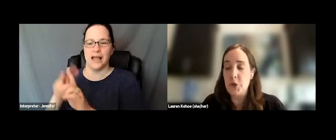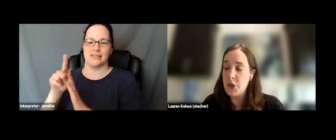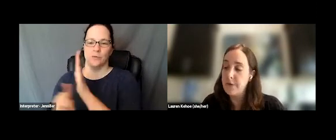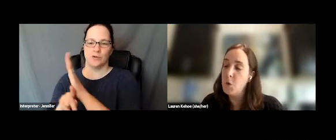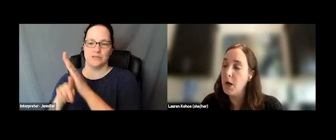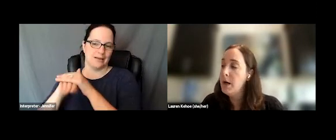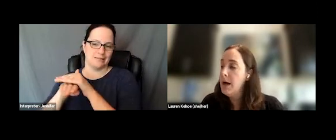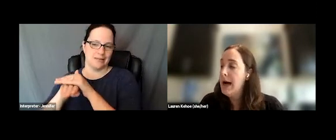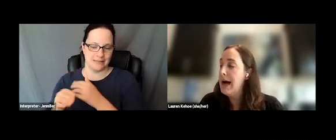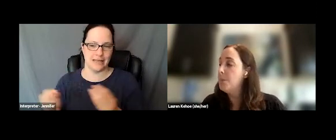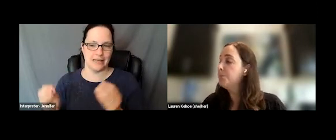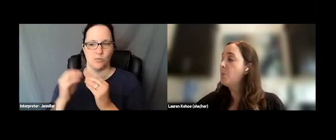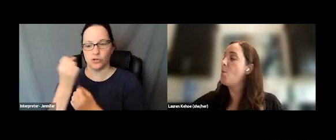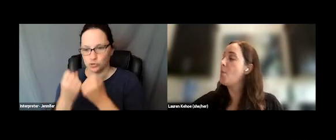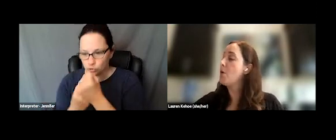kind of structure for